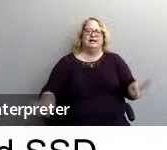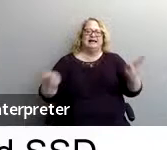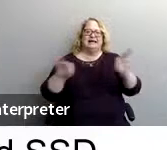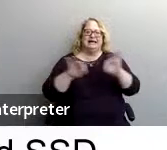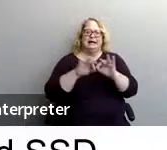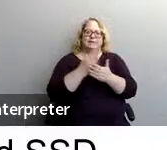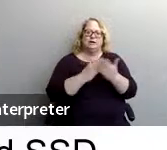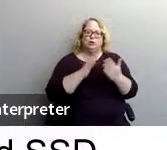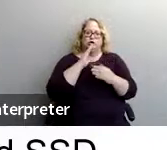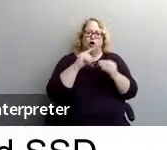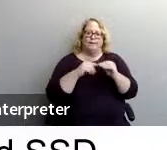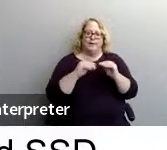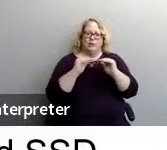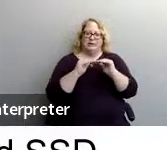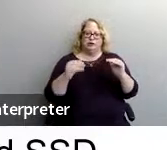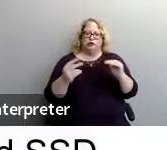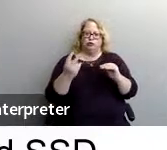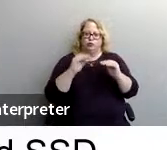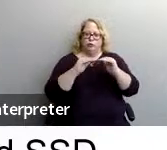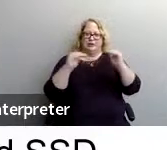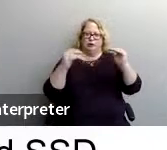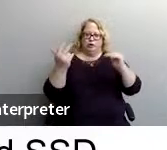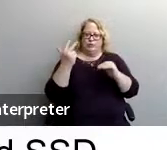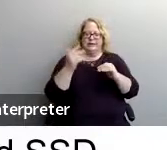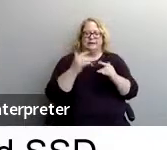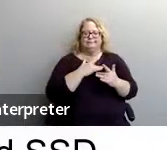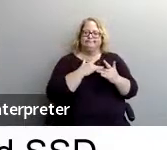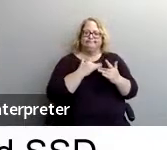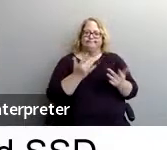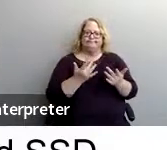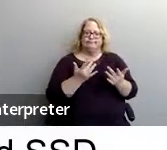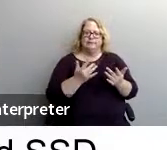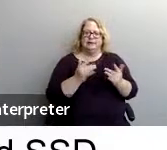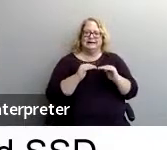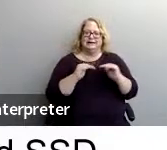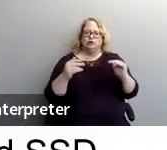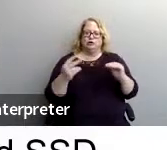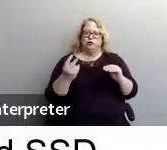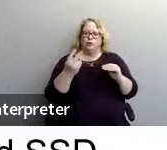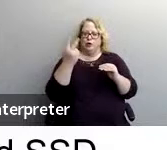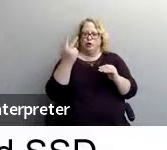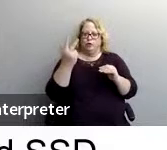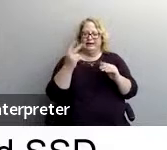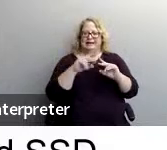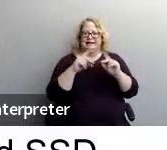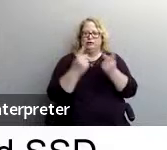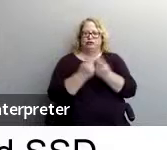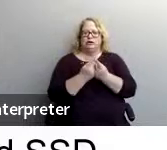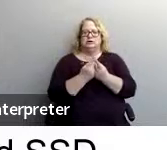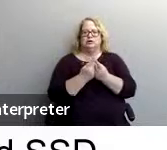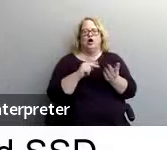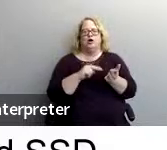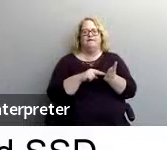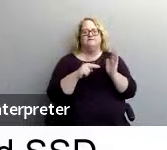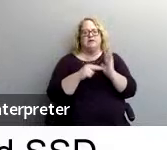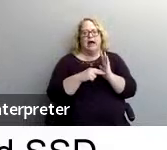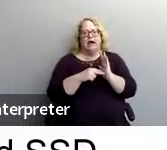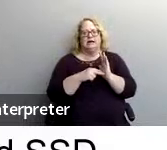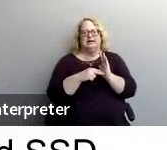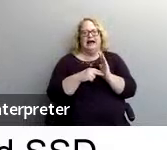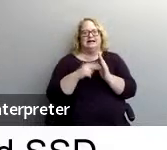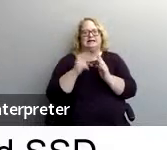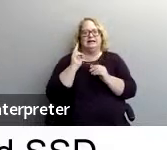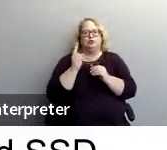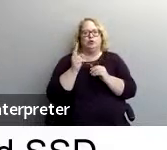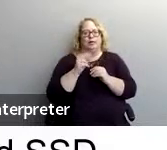here that when we talk about Tier 2 and Tier 3 is that typically Tier 2 and Tier 3 districts are defined typically